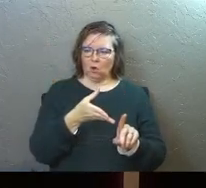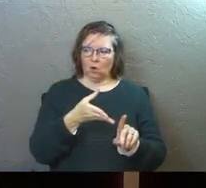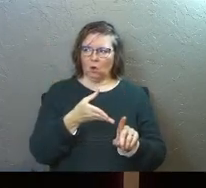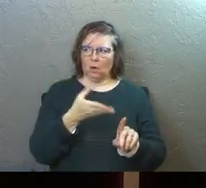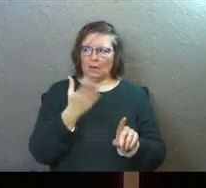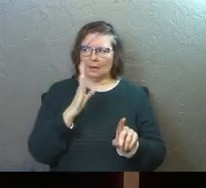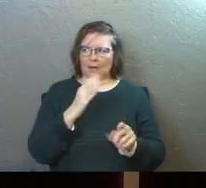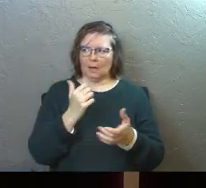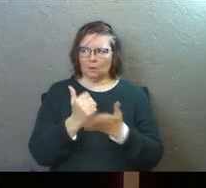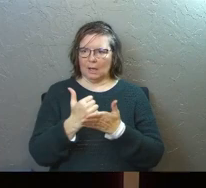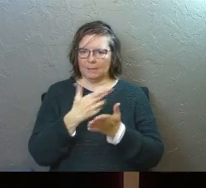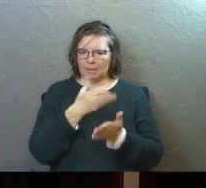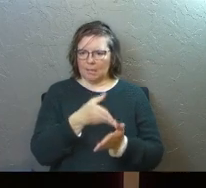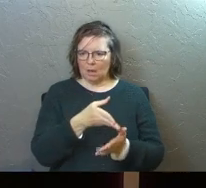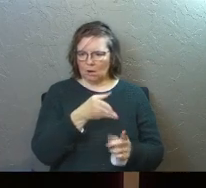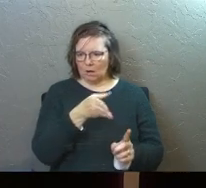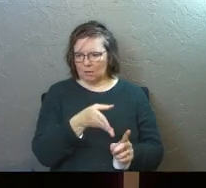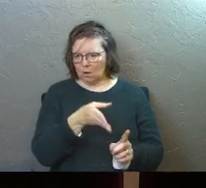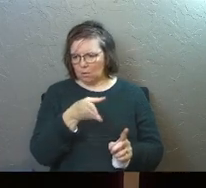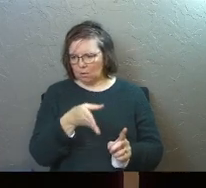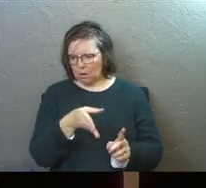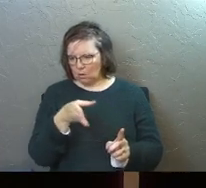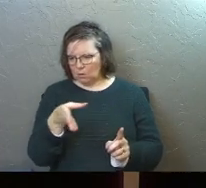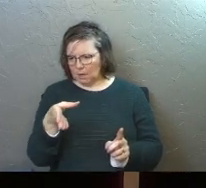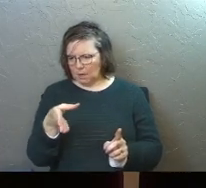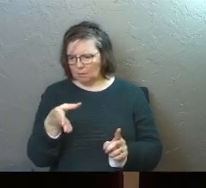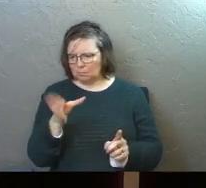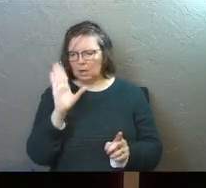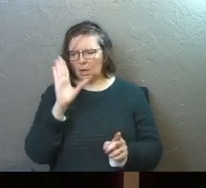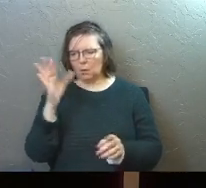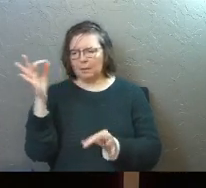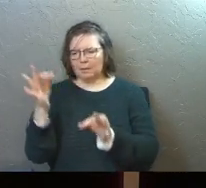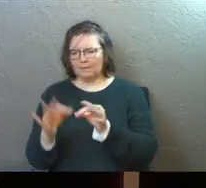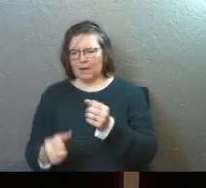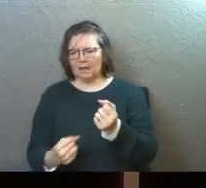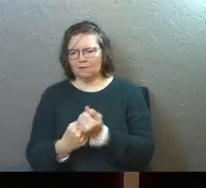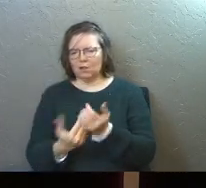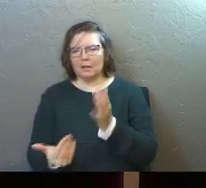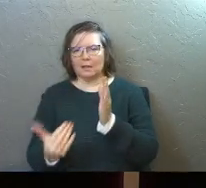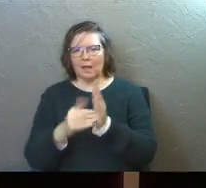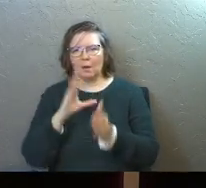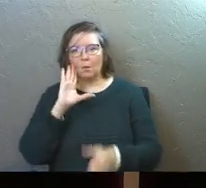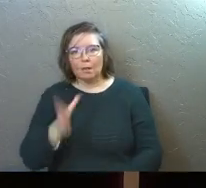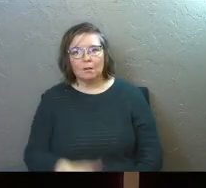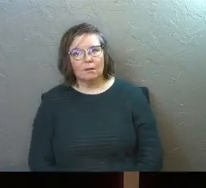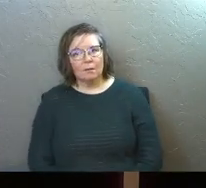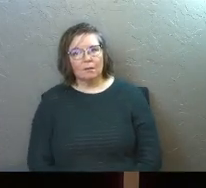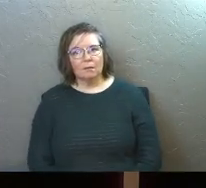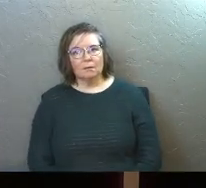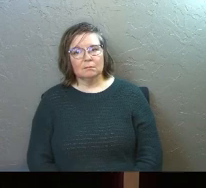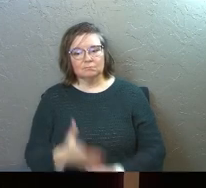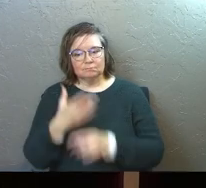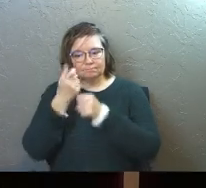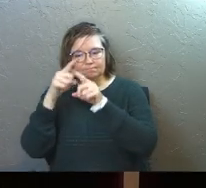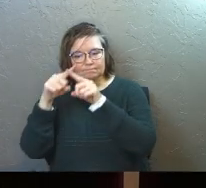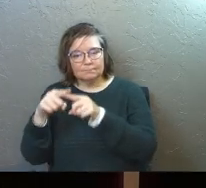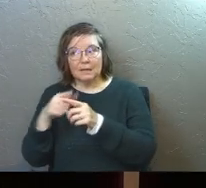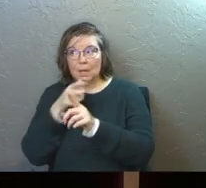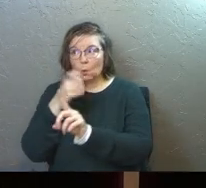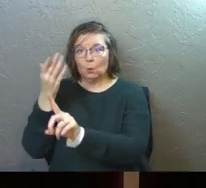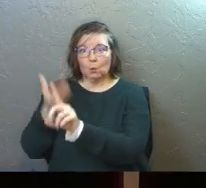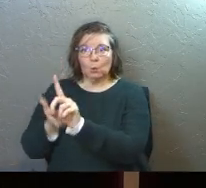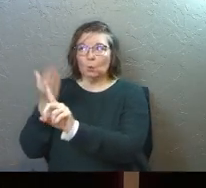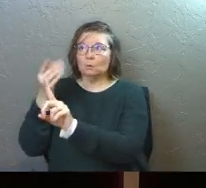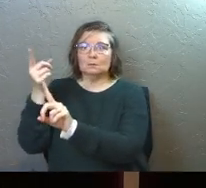was faithful there and there and there and there and there. He can be faithful again. Amen. He will be faithful again. Because that is who he